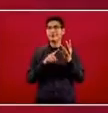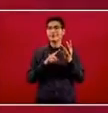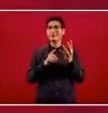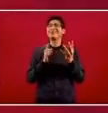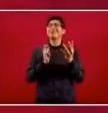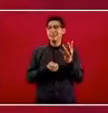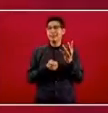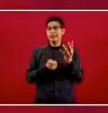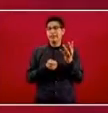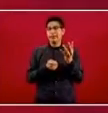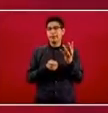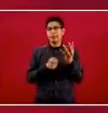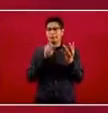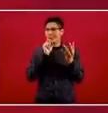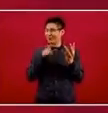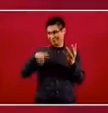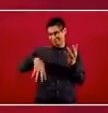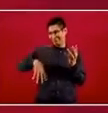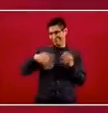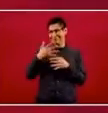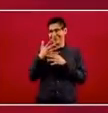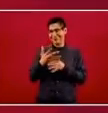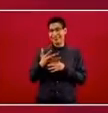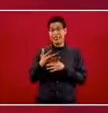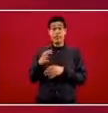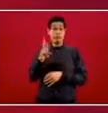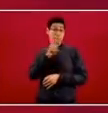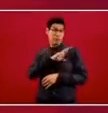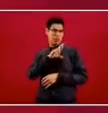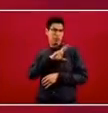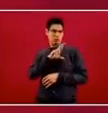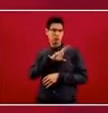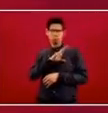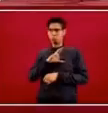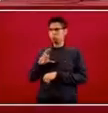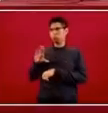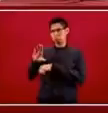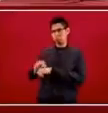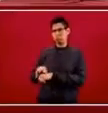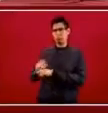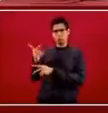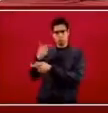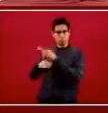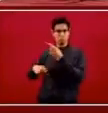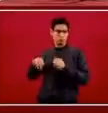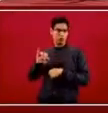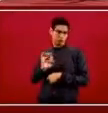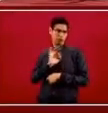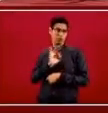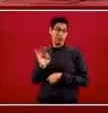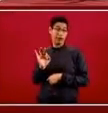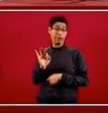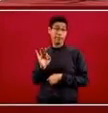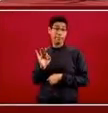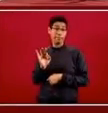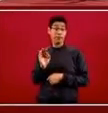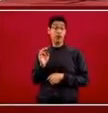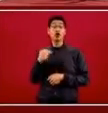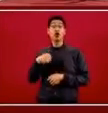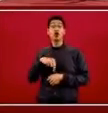an alternative that we are considering. Now, the last stage is